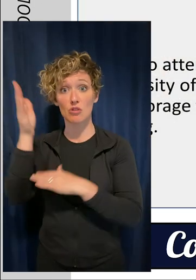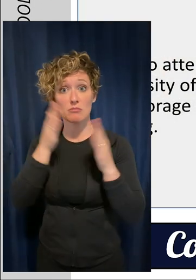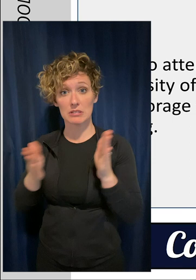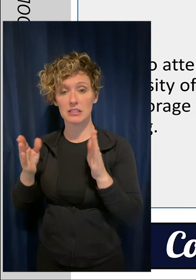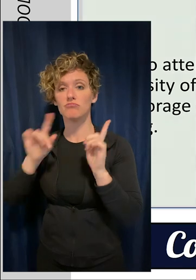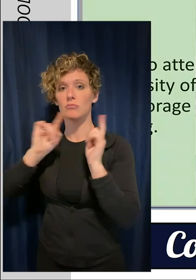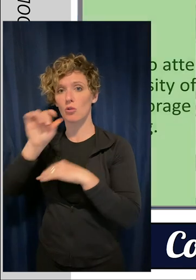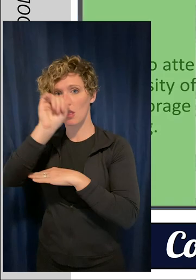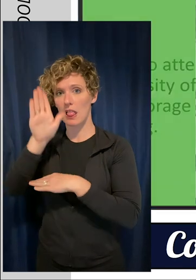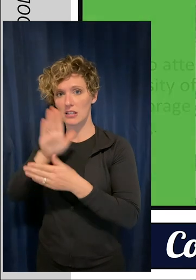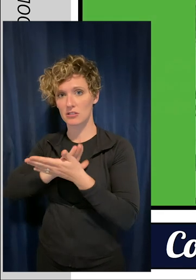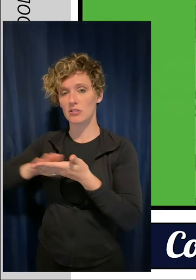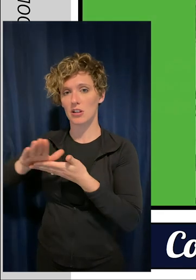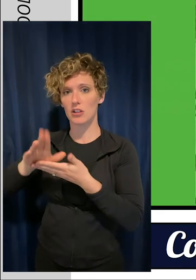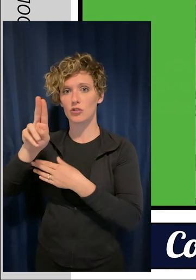nursing.